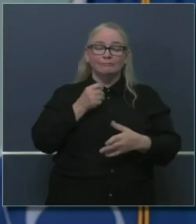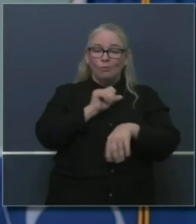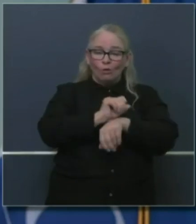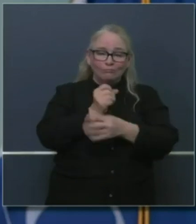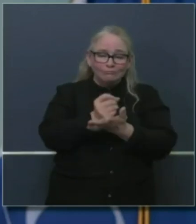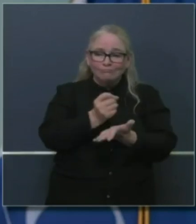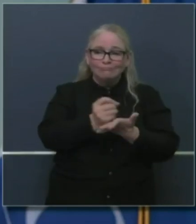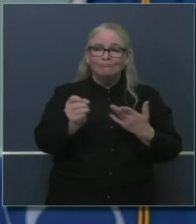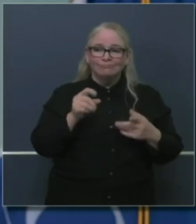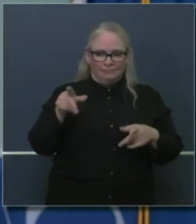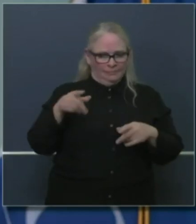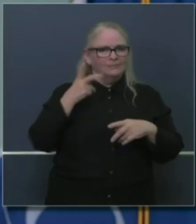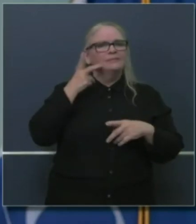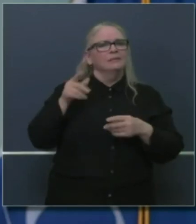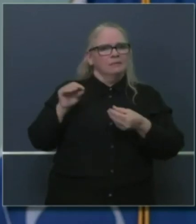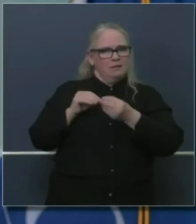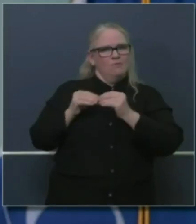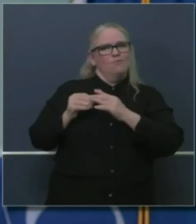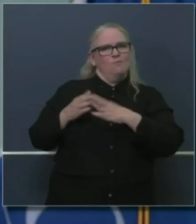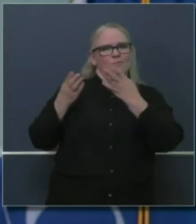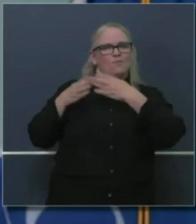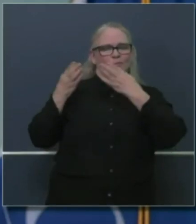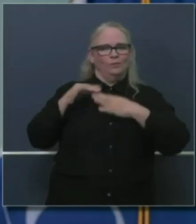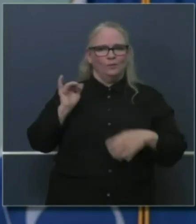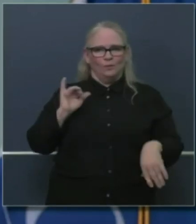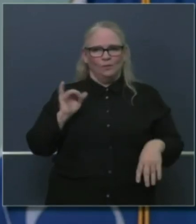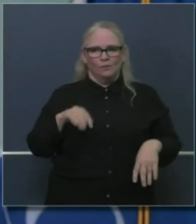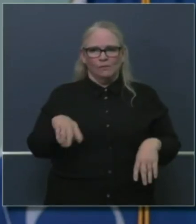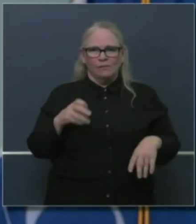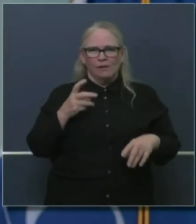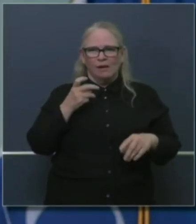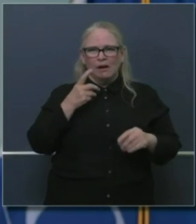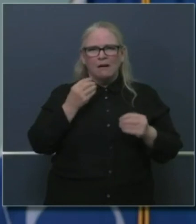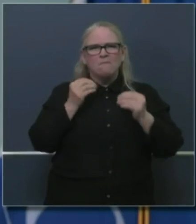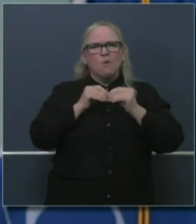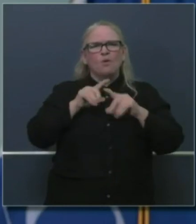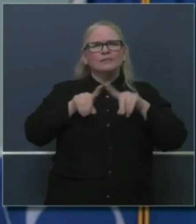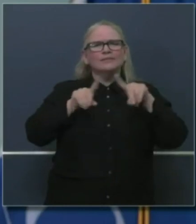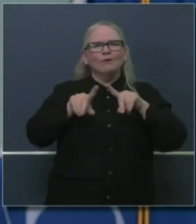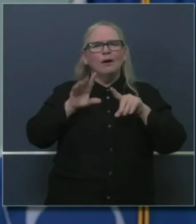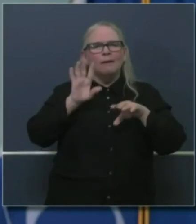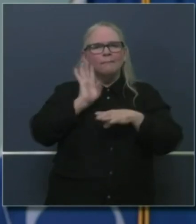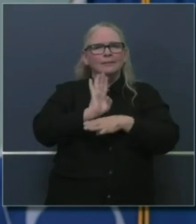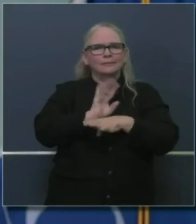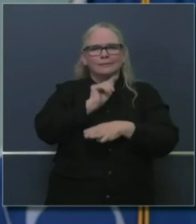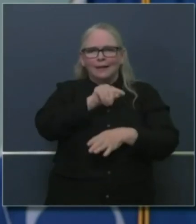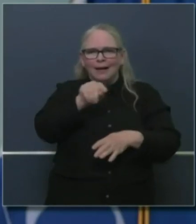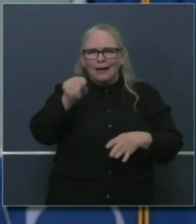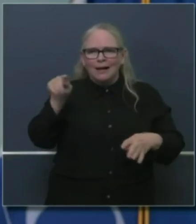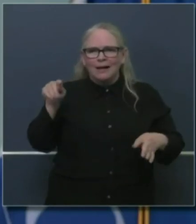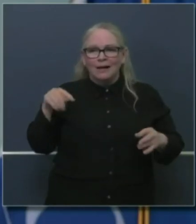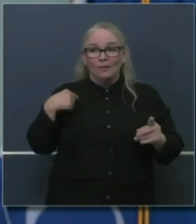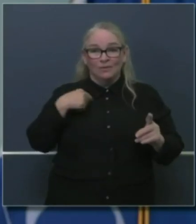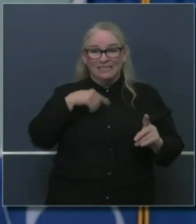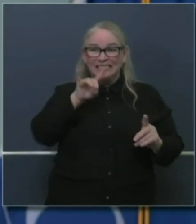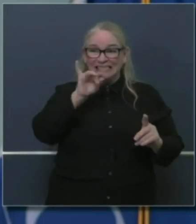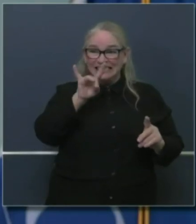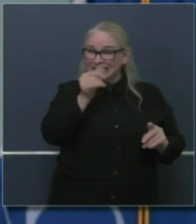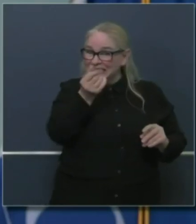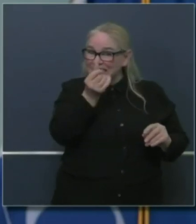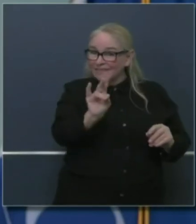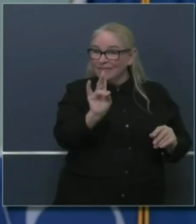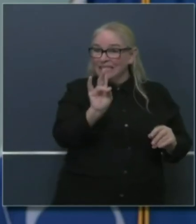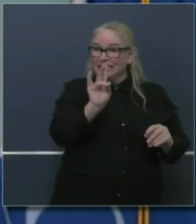and furthering the efforts of clarifications across sector, be it life science sector. We put out 17